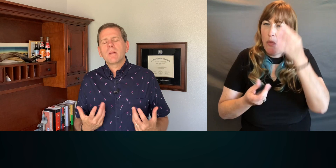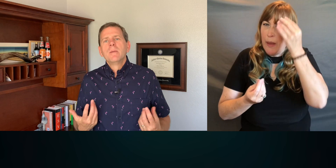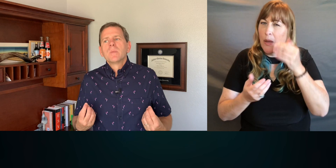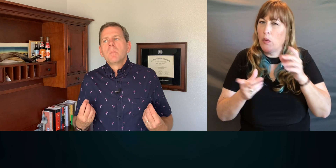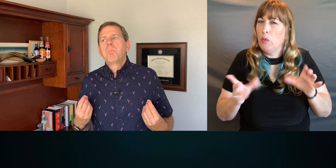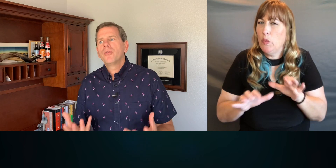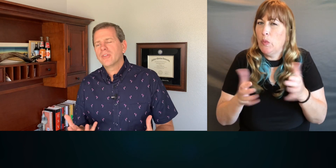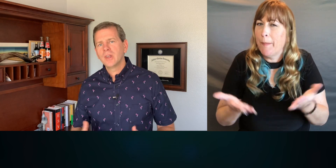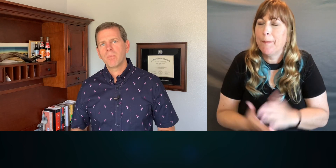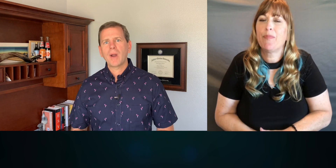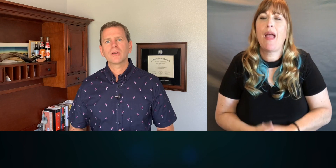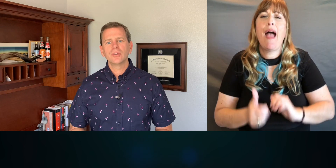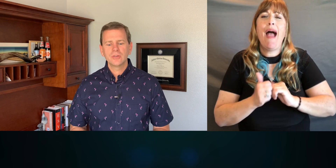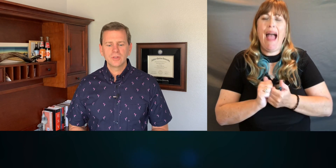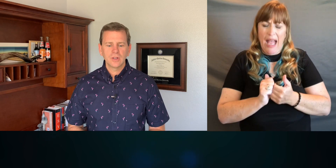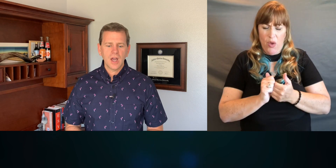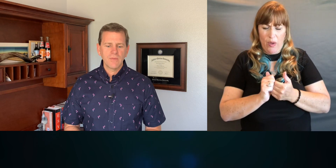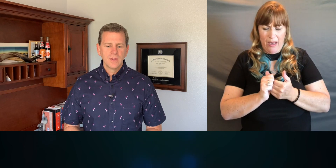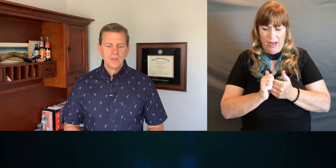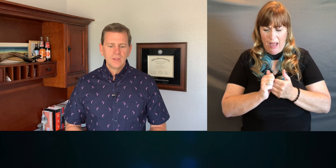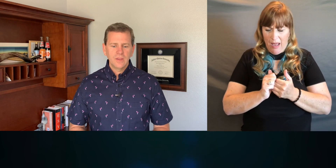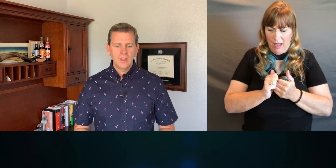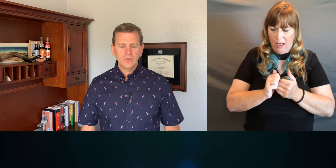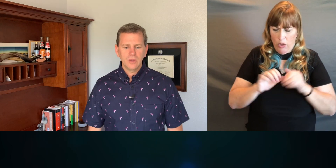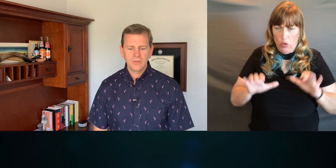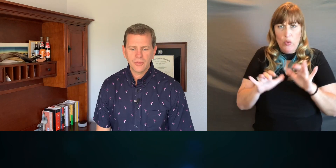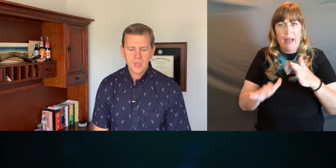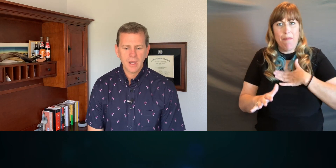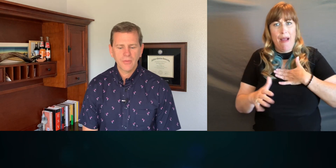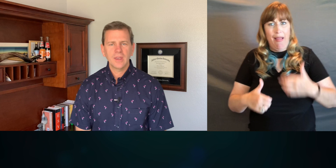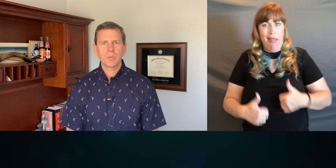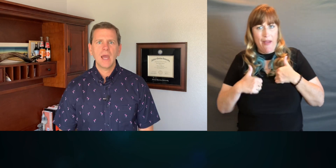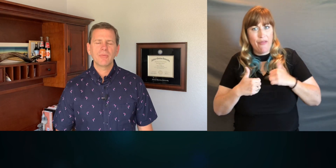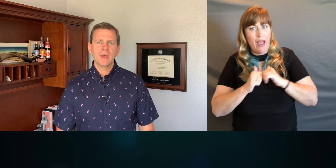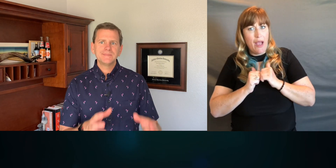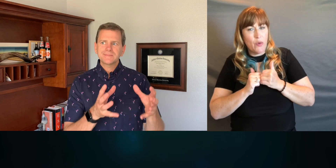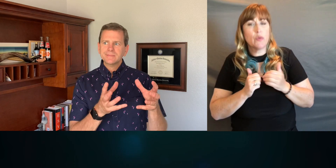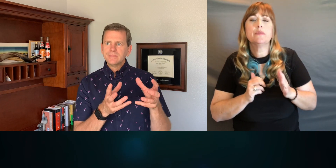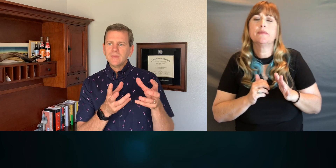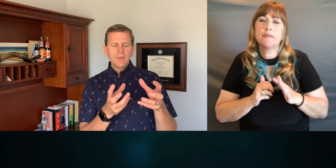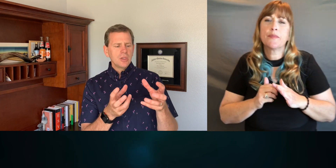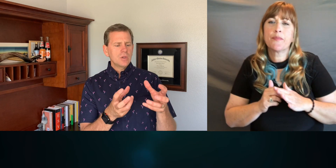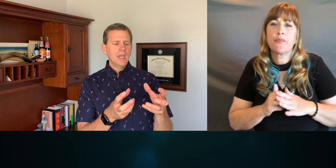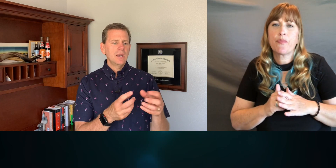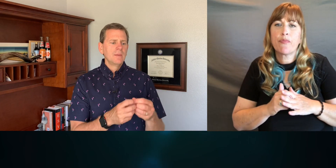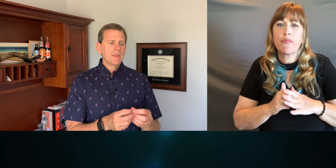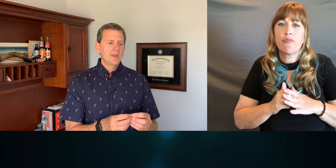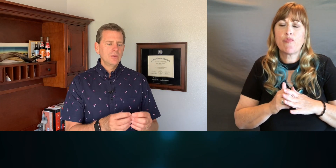and how to put this into practical use in your life is you think about things perhaps